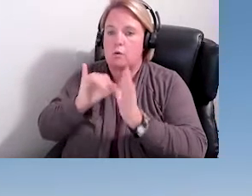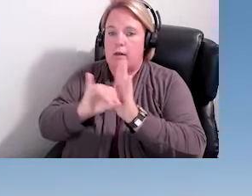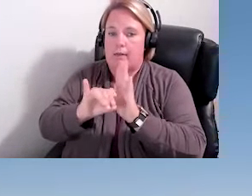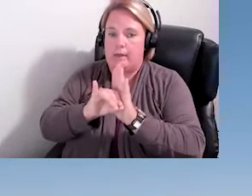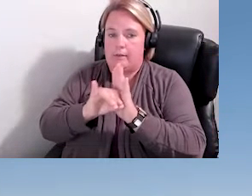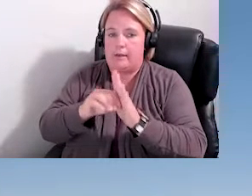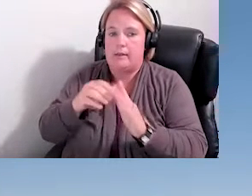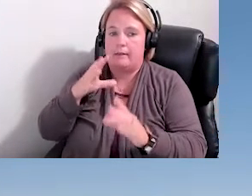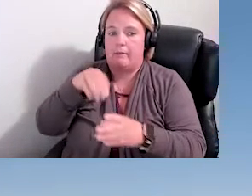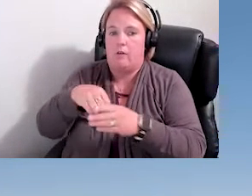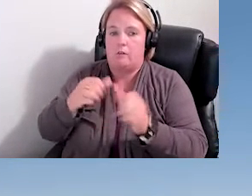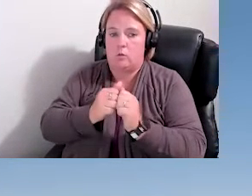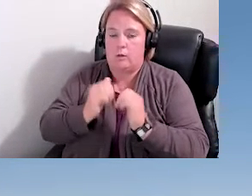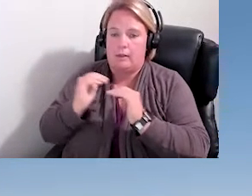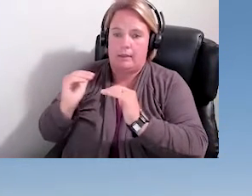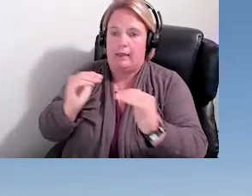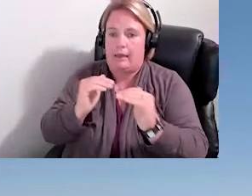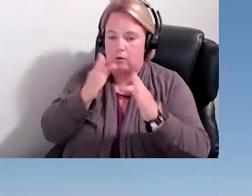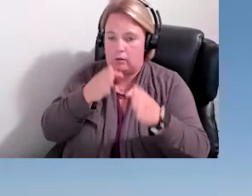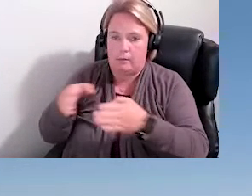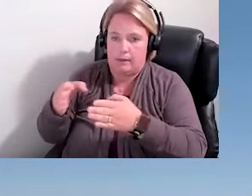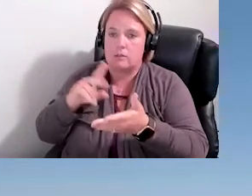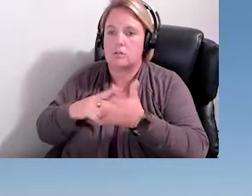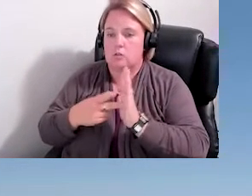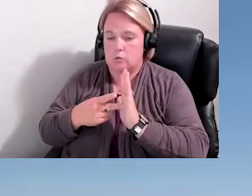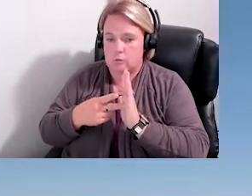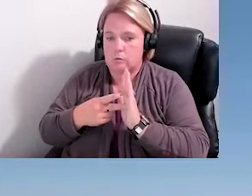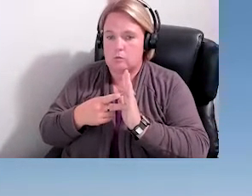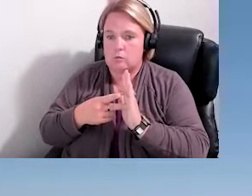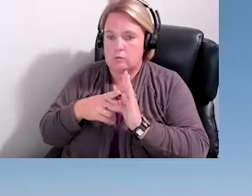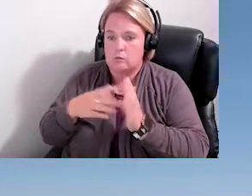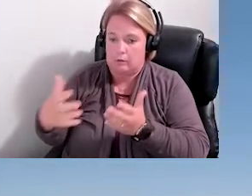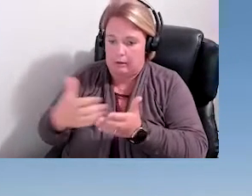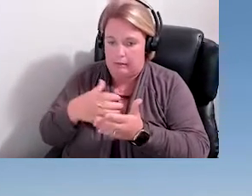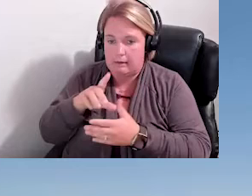plan. So from there, we need to put forth the efforts of one, getting the data,